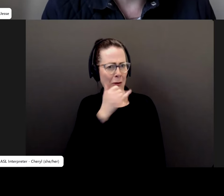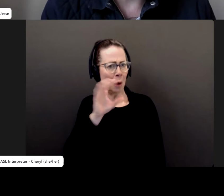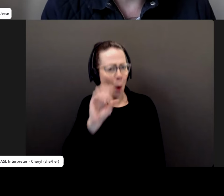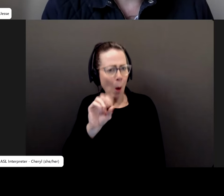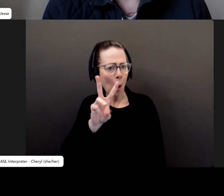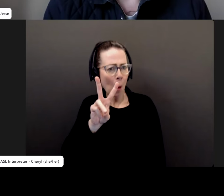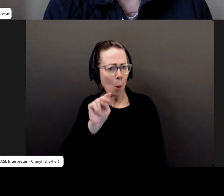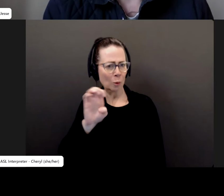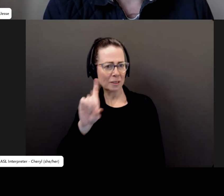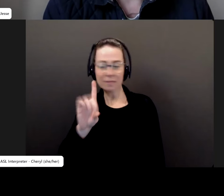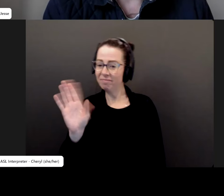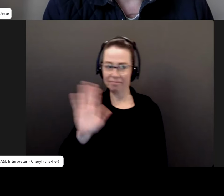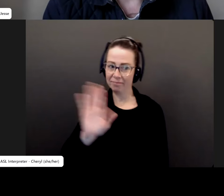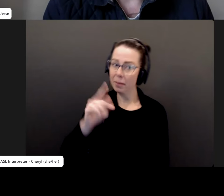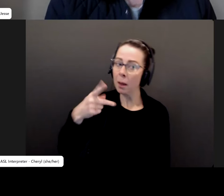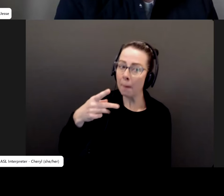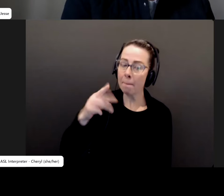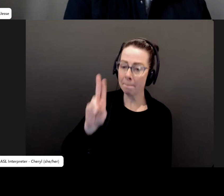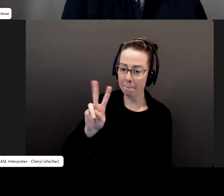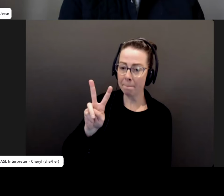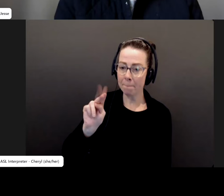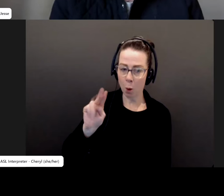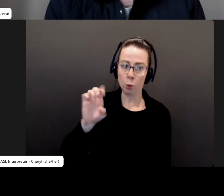data breaches. So stick your email address in there.